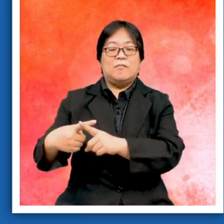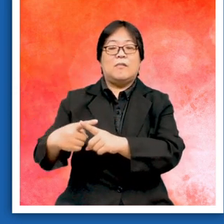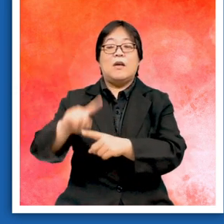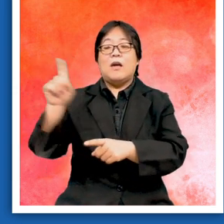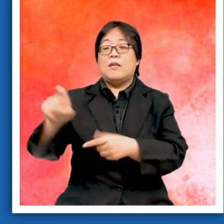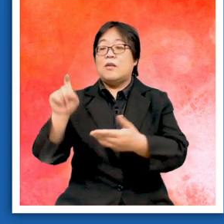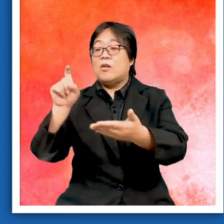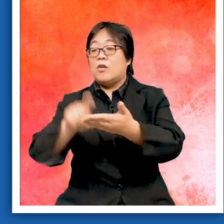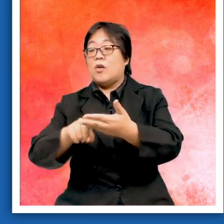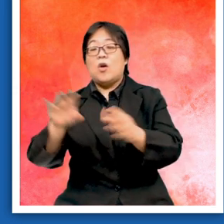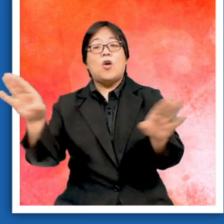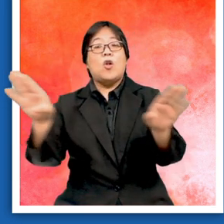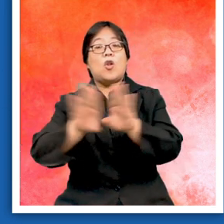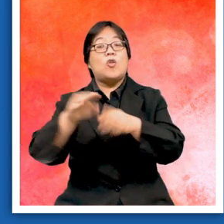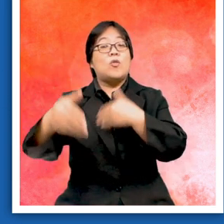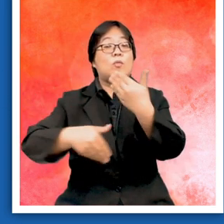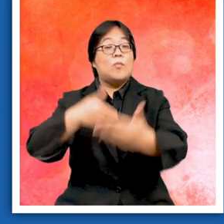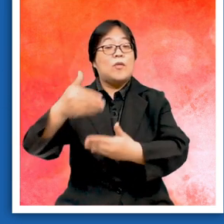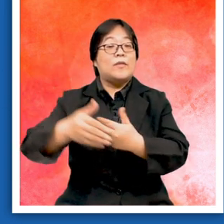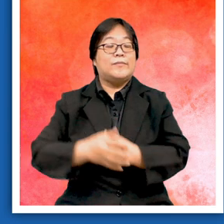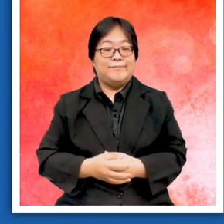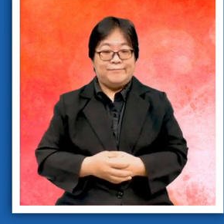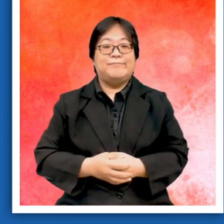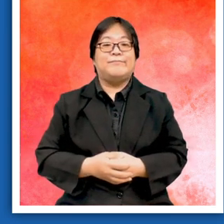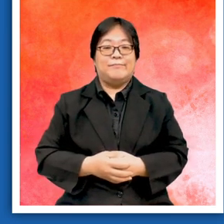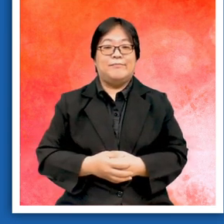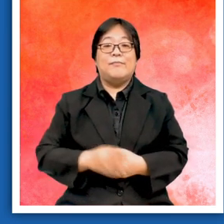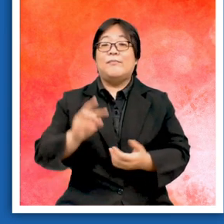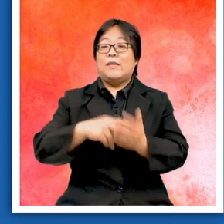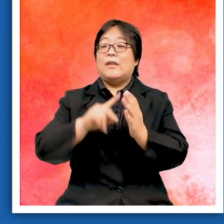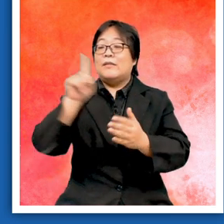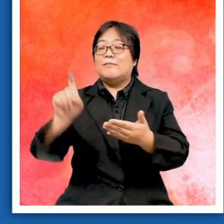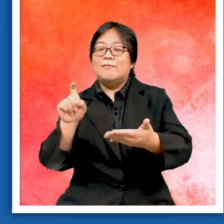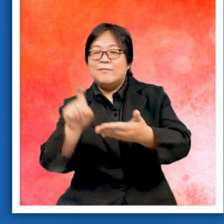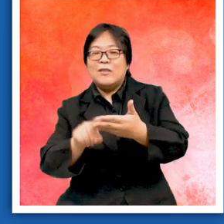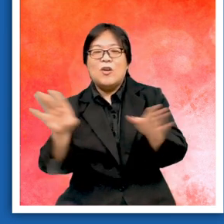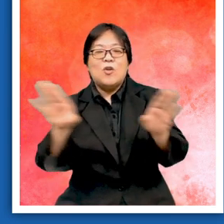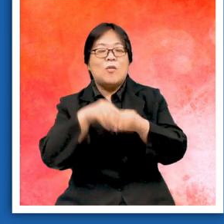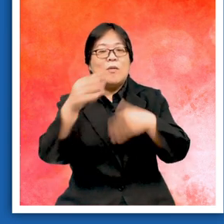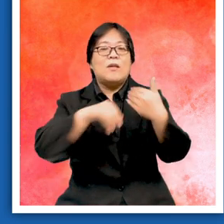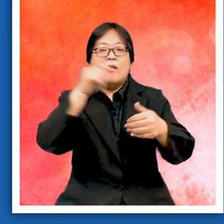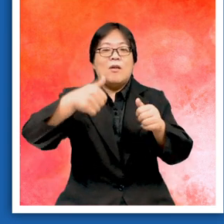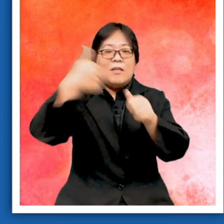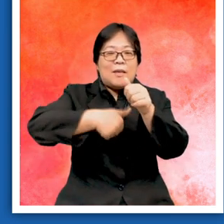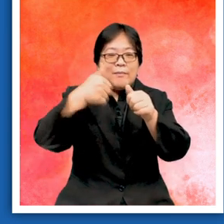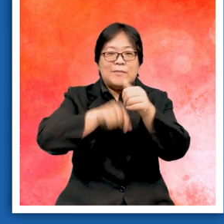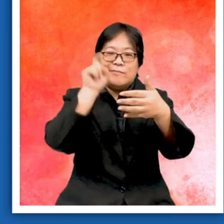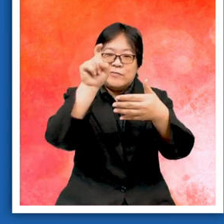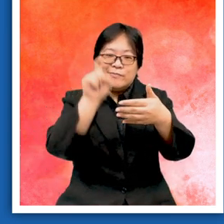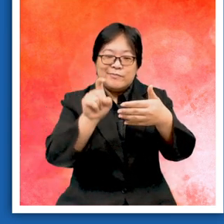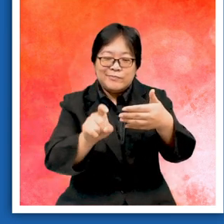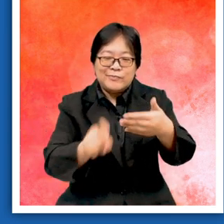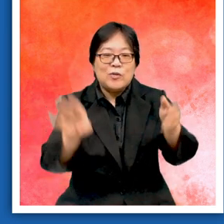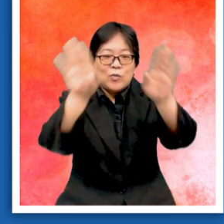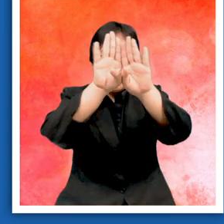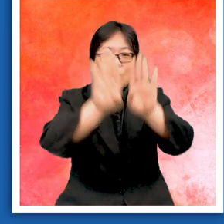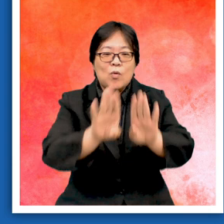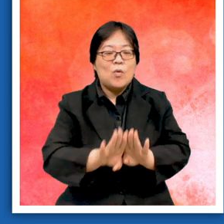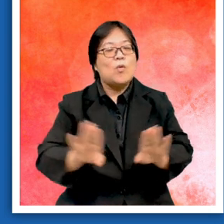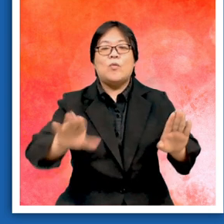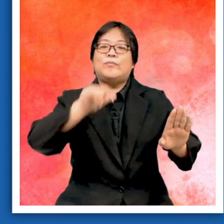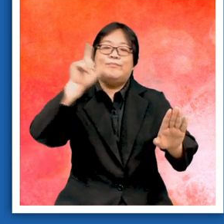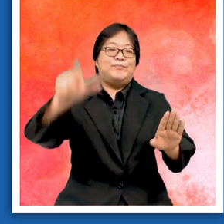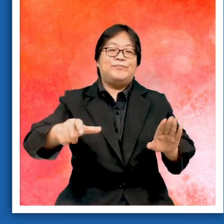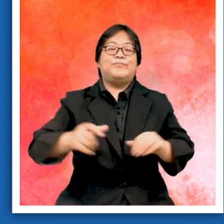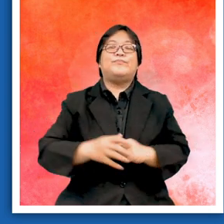click on the close process. If that is the case, then simply click on close process. You don't have to go to the task manager to close the process,